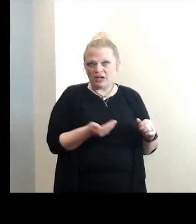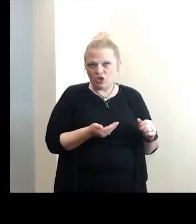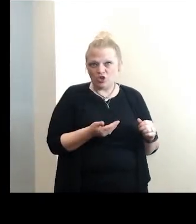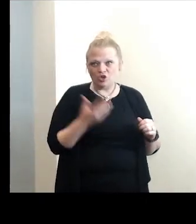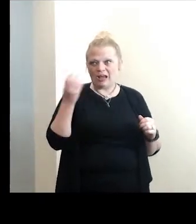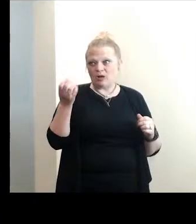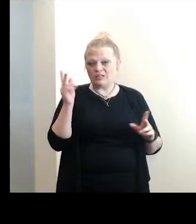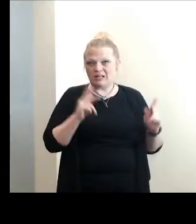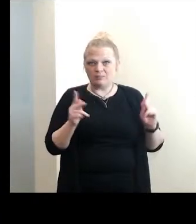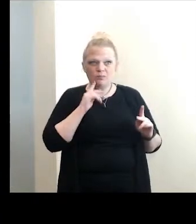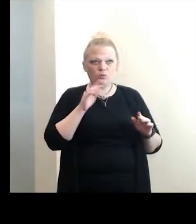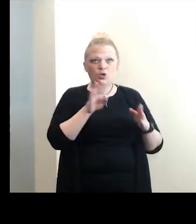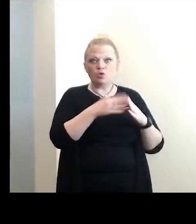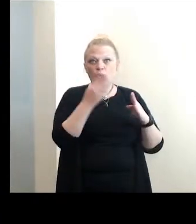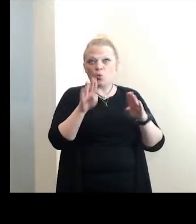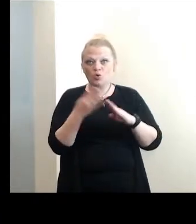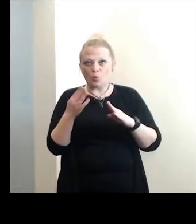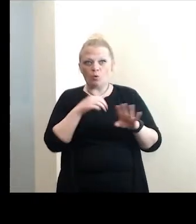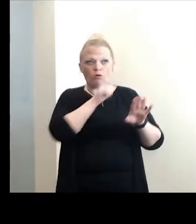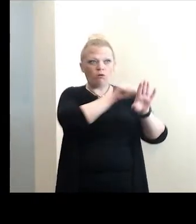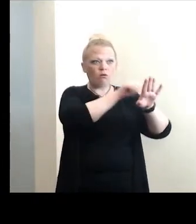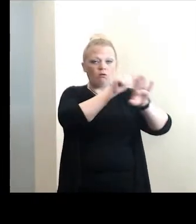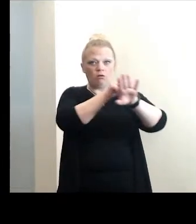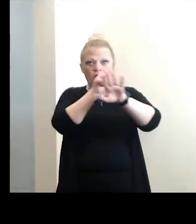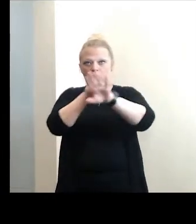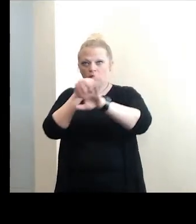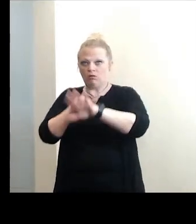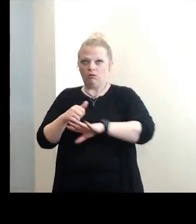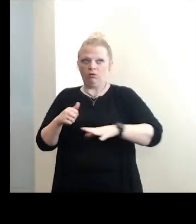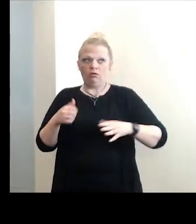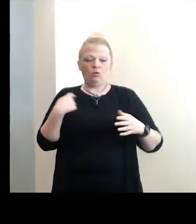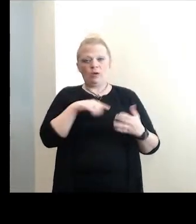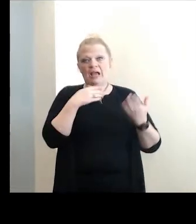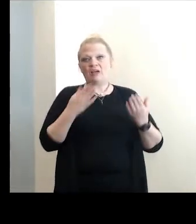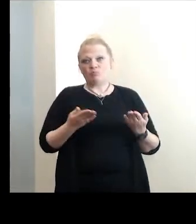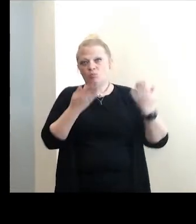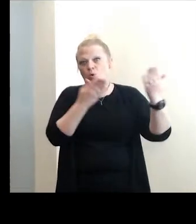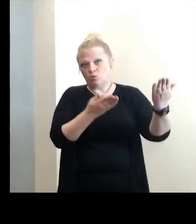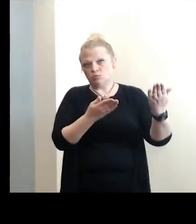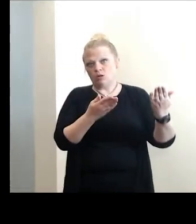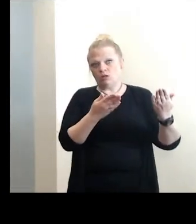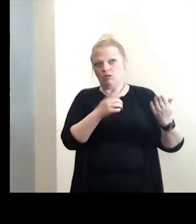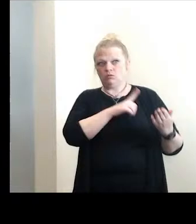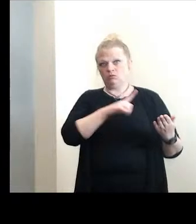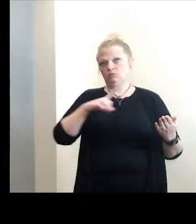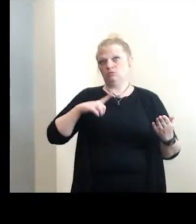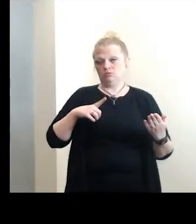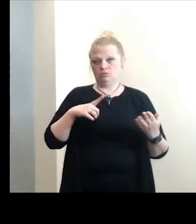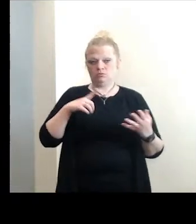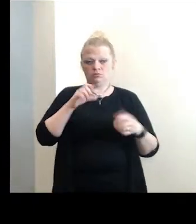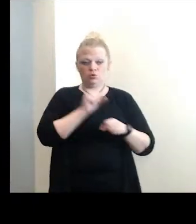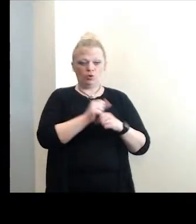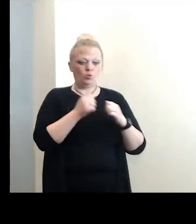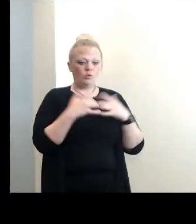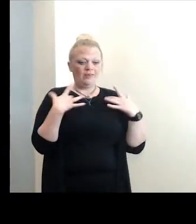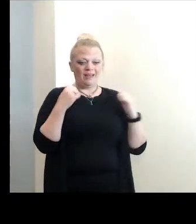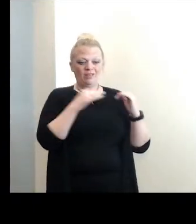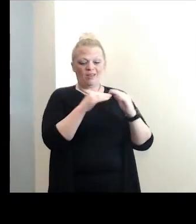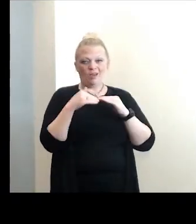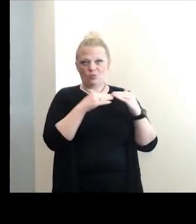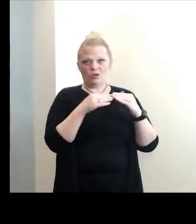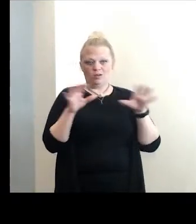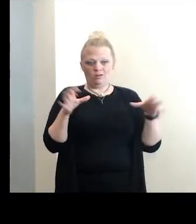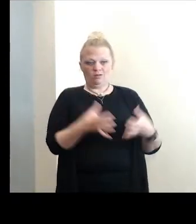outside parties to walk door to door. We actually have a proposal at the legislature to work with a Health Equity Task Force and their